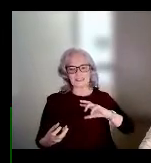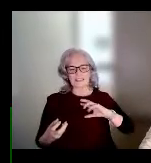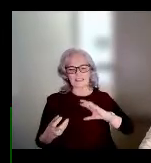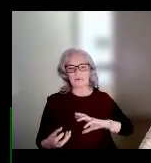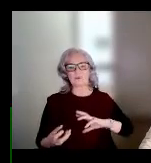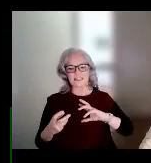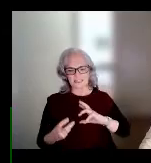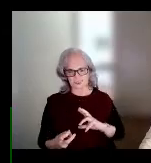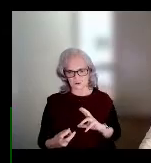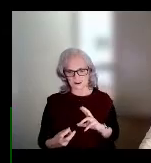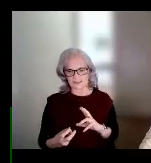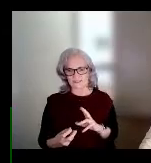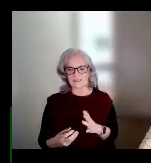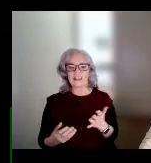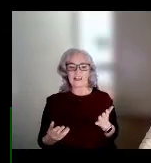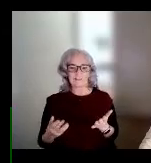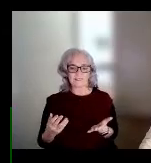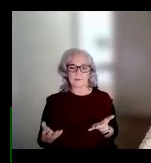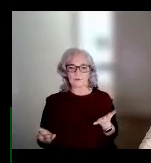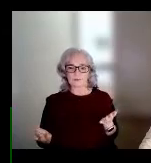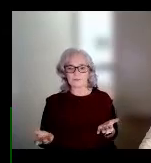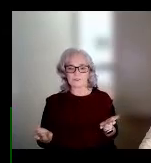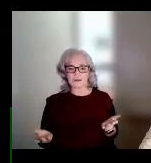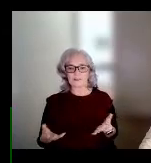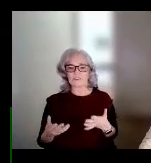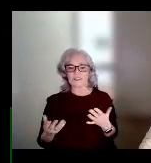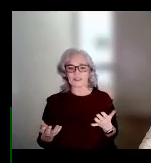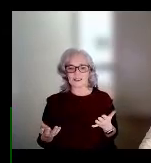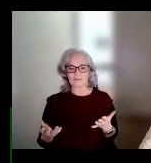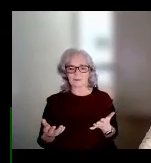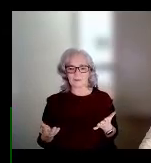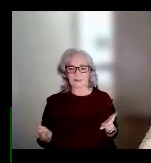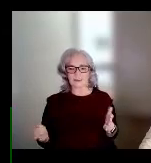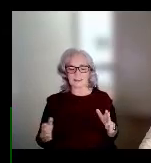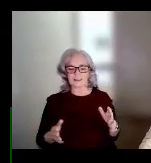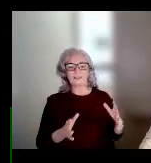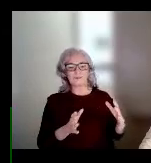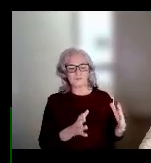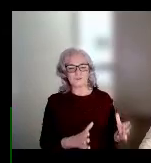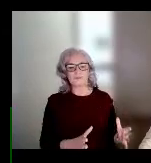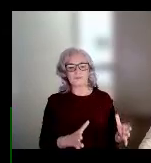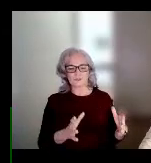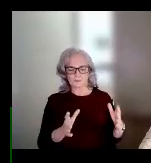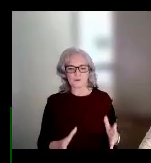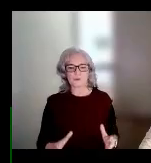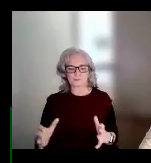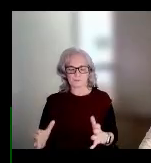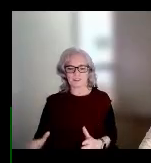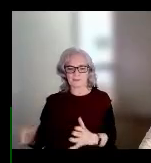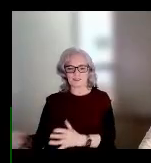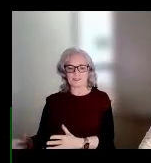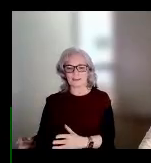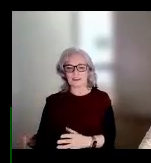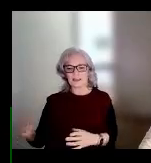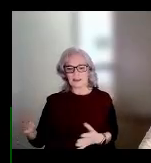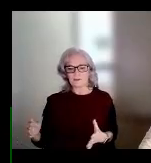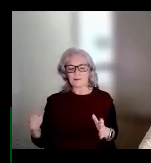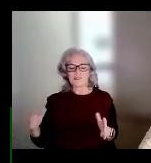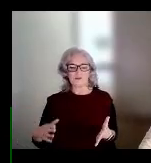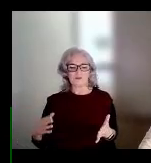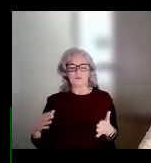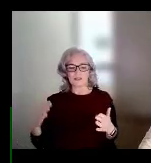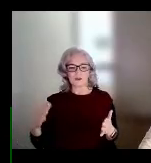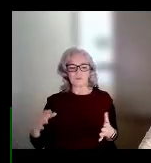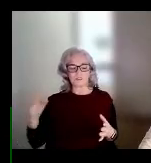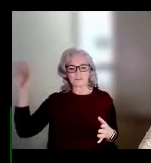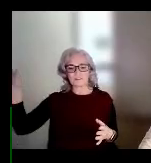their care was integrated and that there was good information and care and planning that moves with the person with MND.